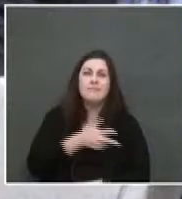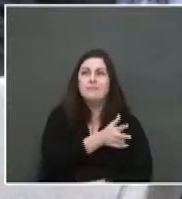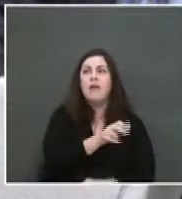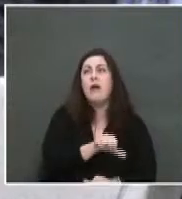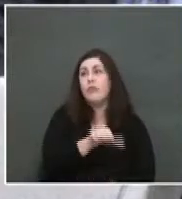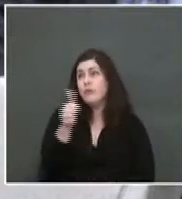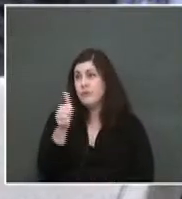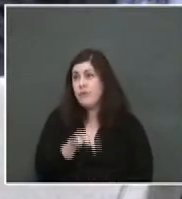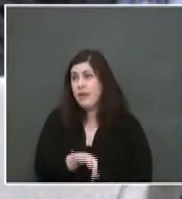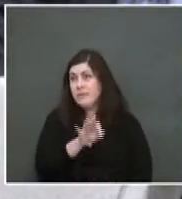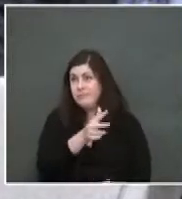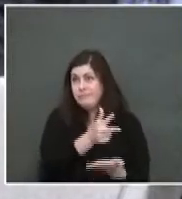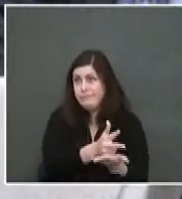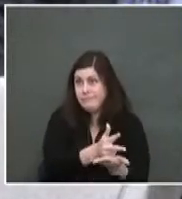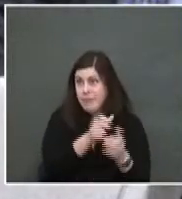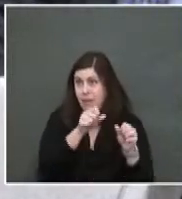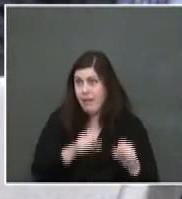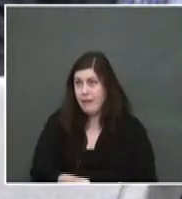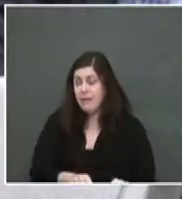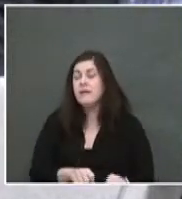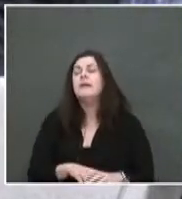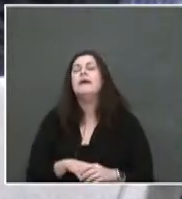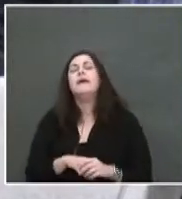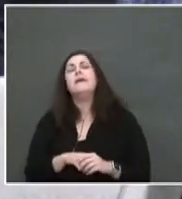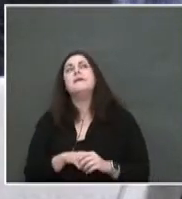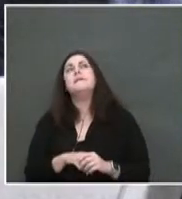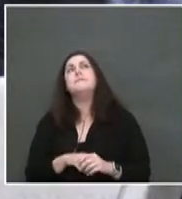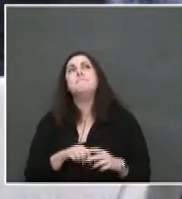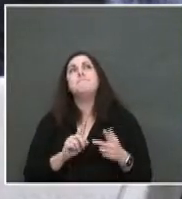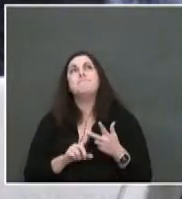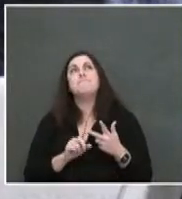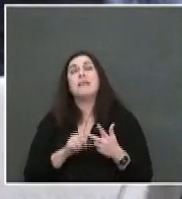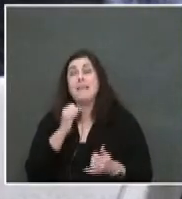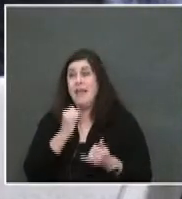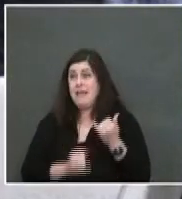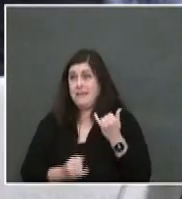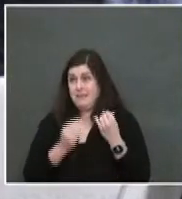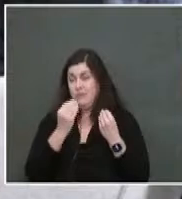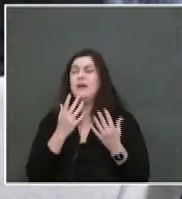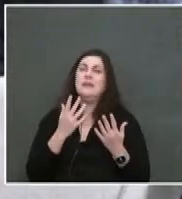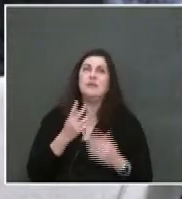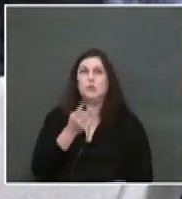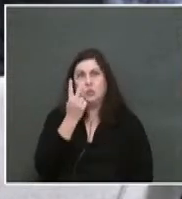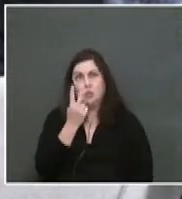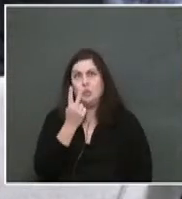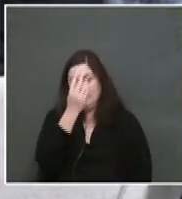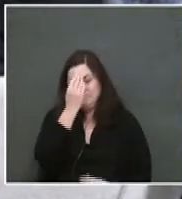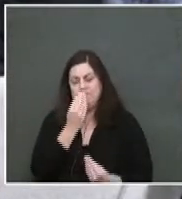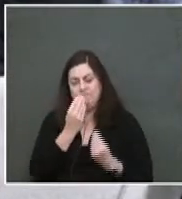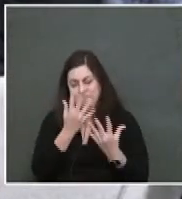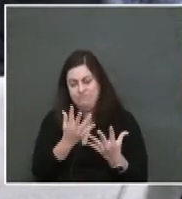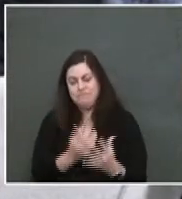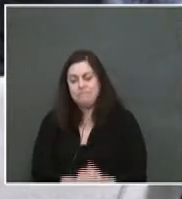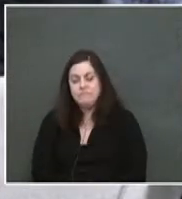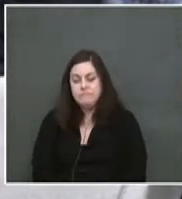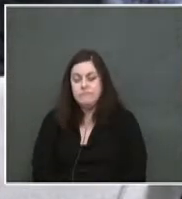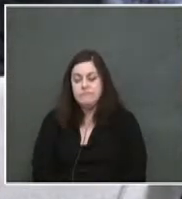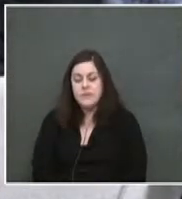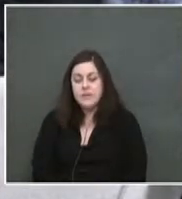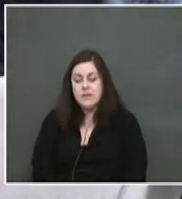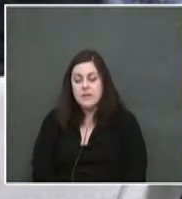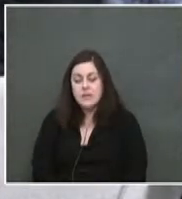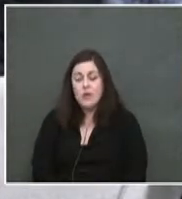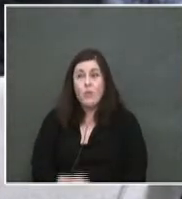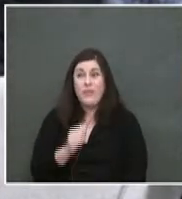parking zone. Lastly, I'll tell you, there's two things. One is, what this is